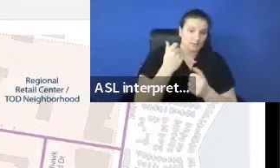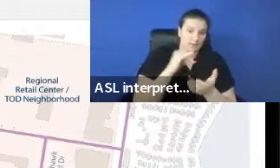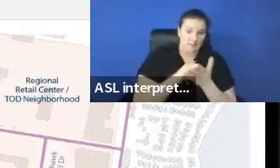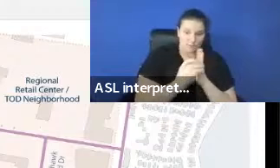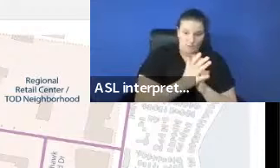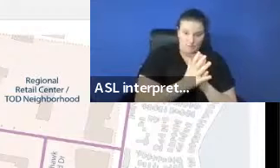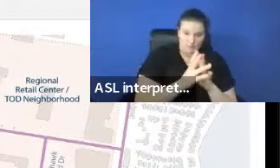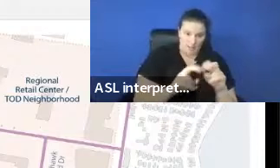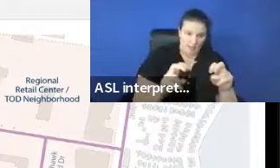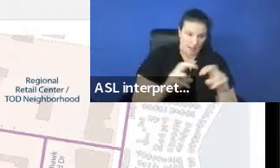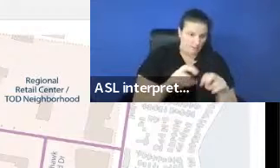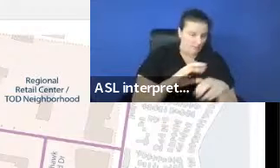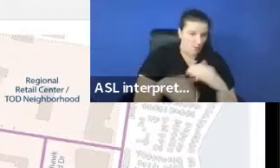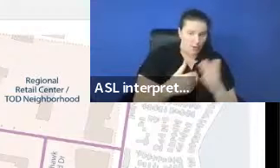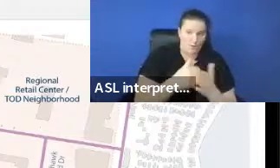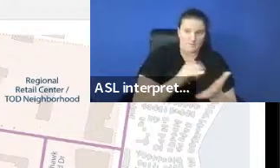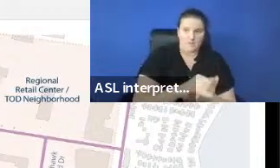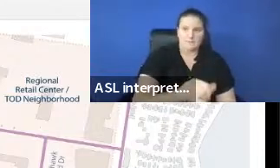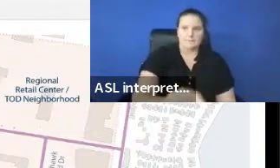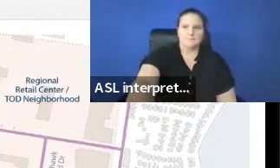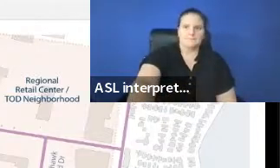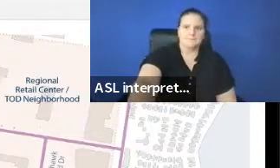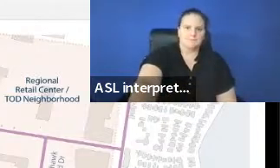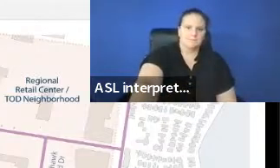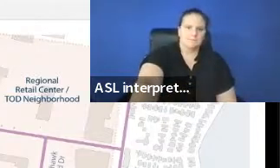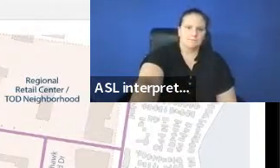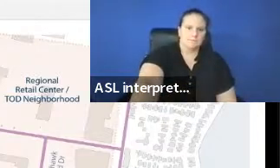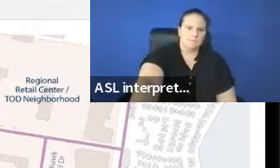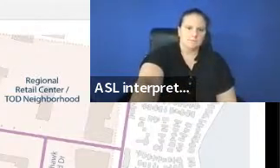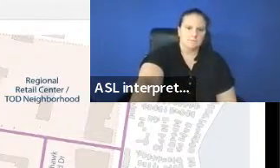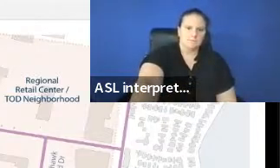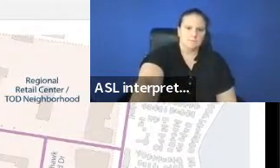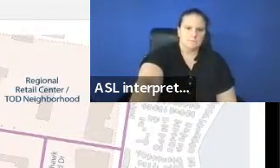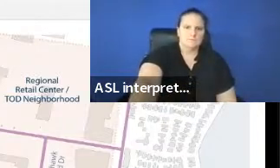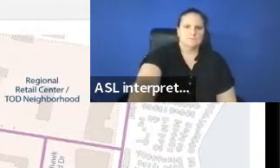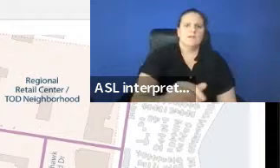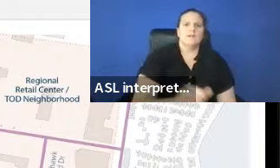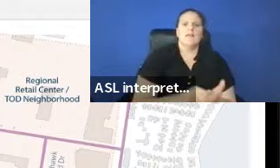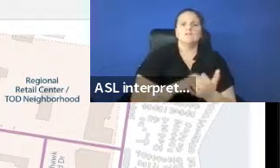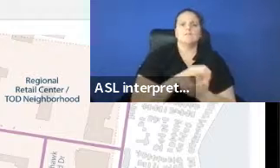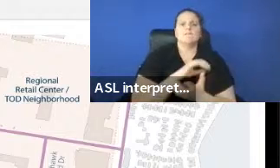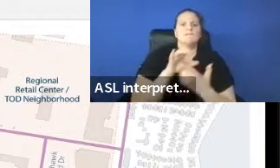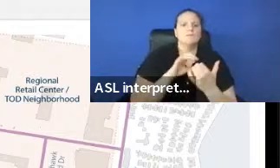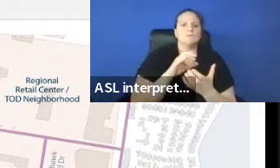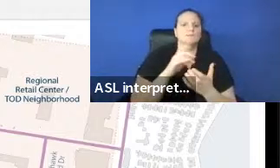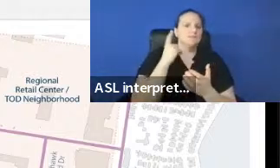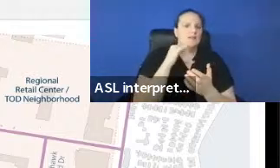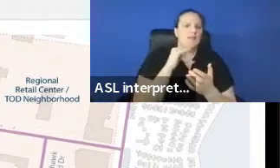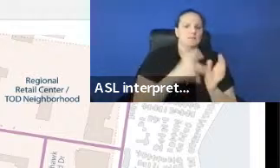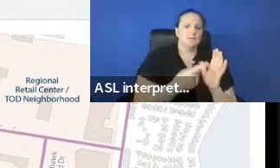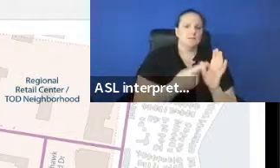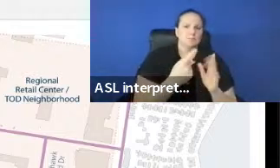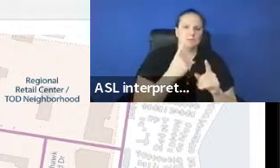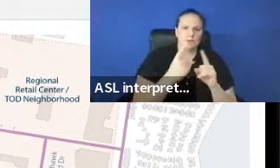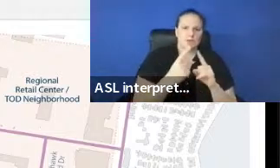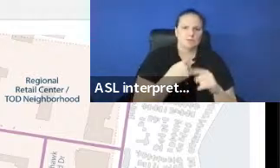traffic analysis of all of that. That's confusing to me, what you're saying. It sounds like double talk to